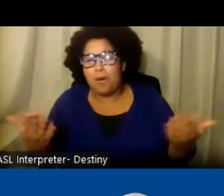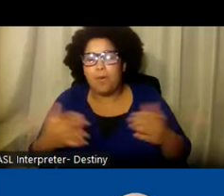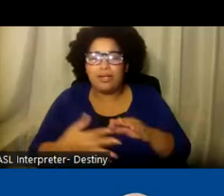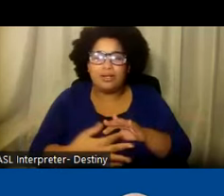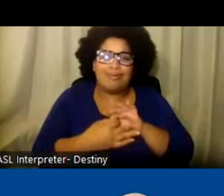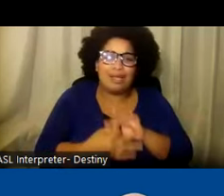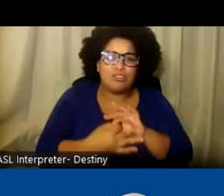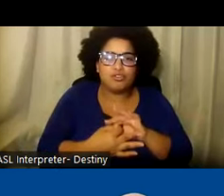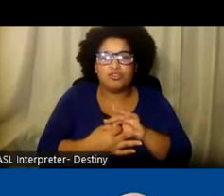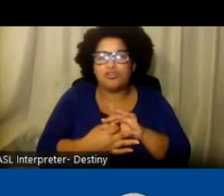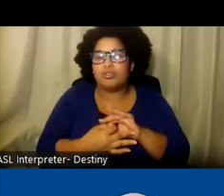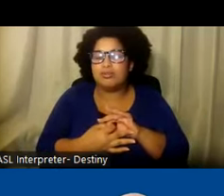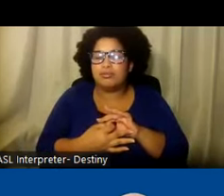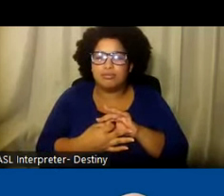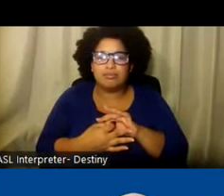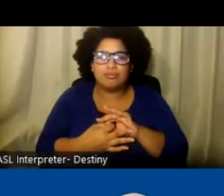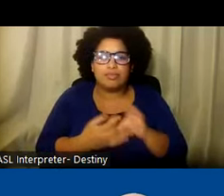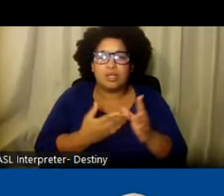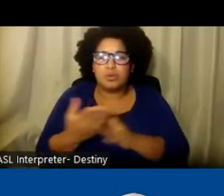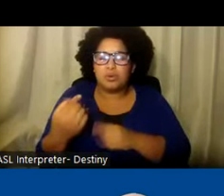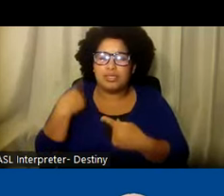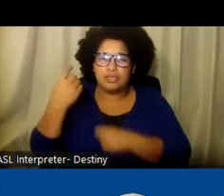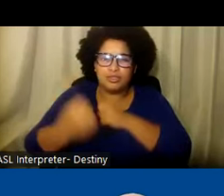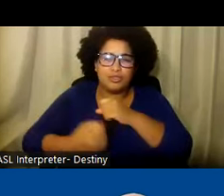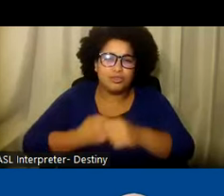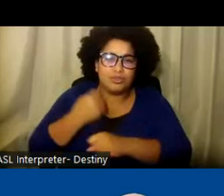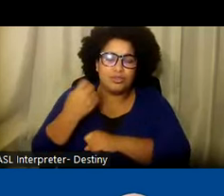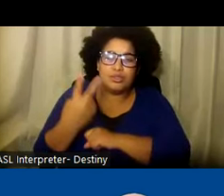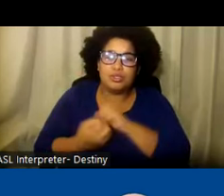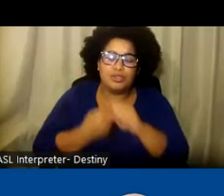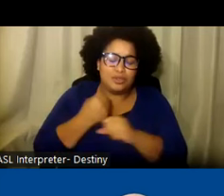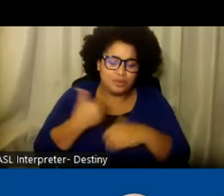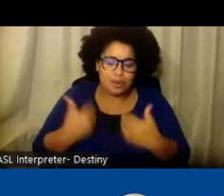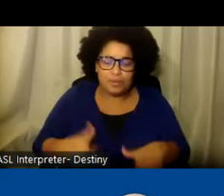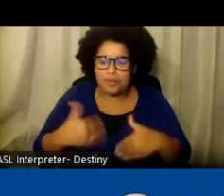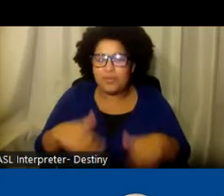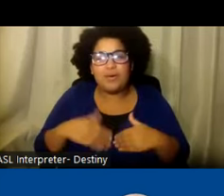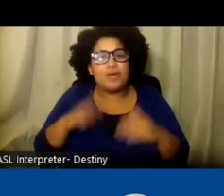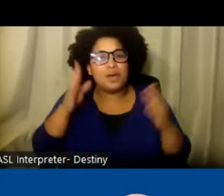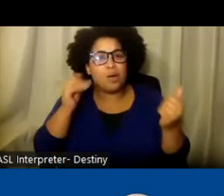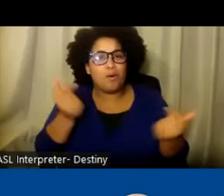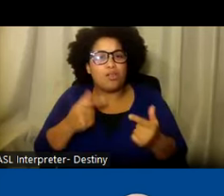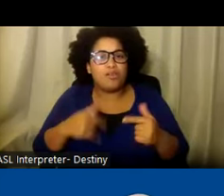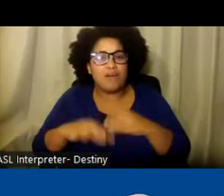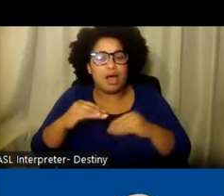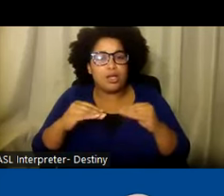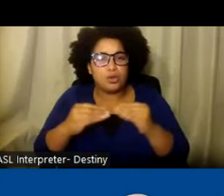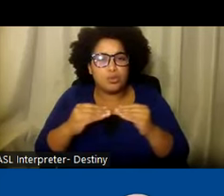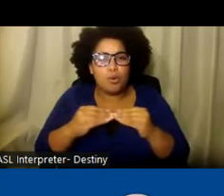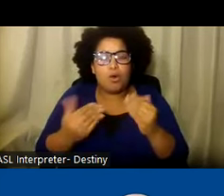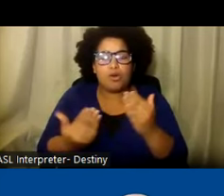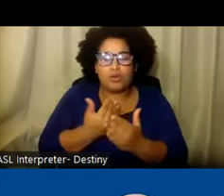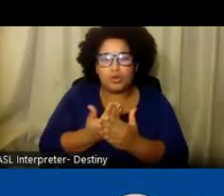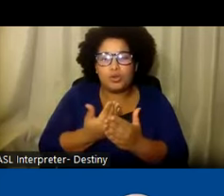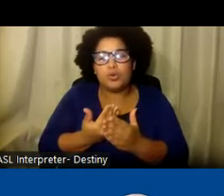connection through these couple of years. And we hope that each and every single one of you finds more and new ways to connect